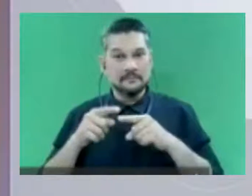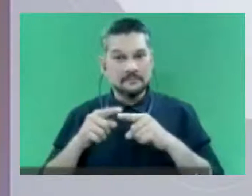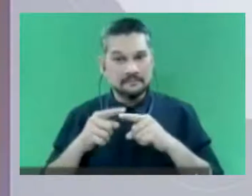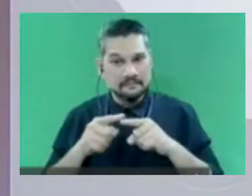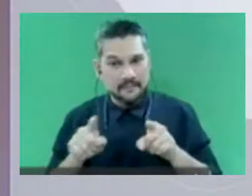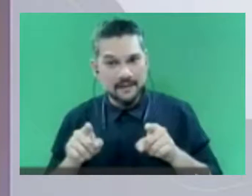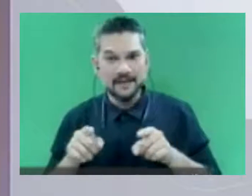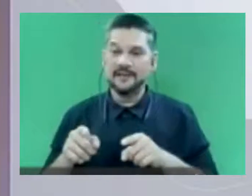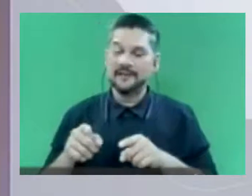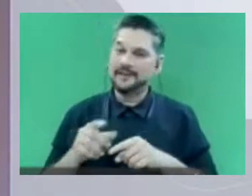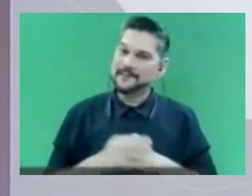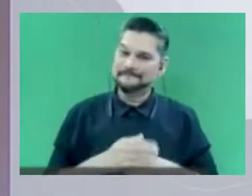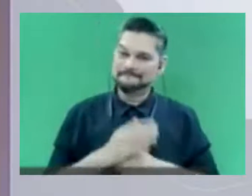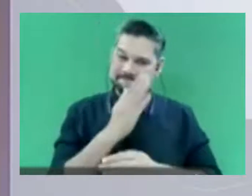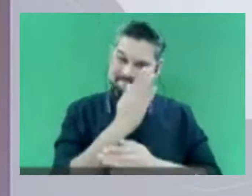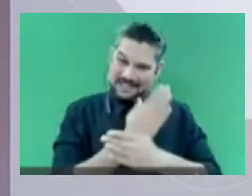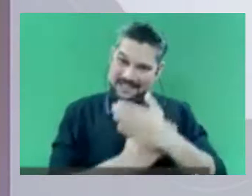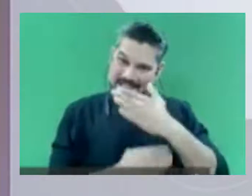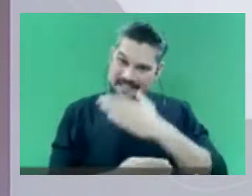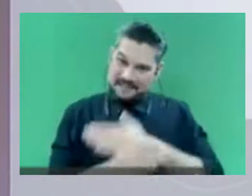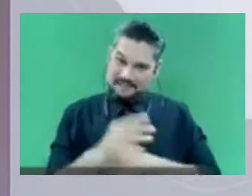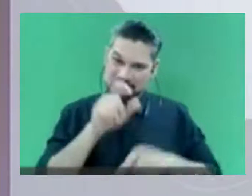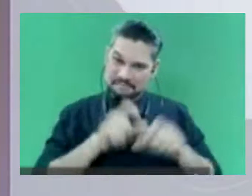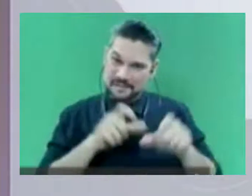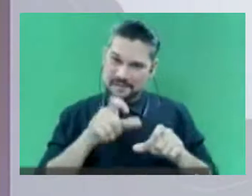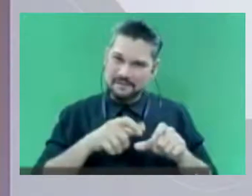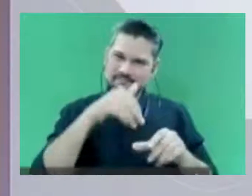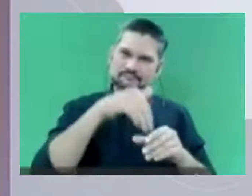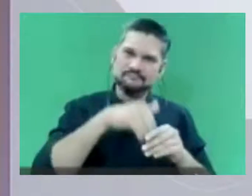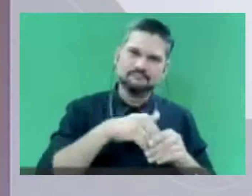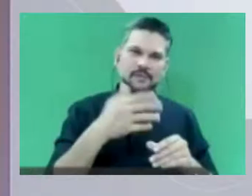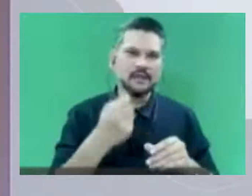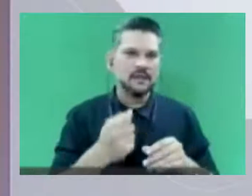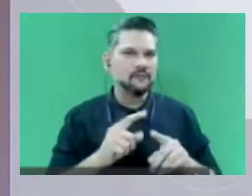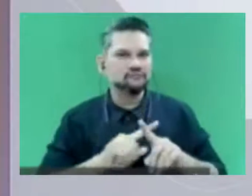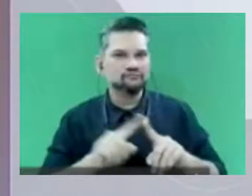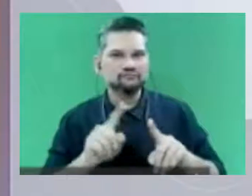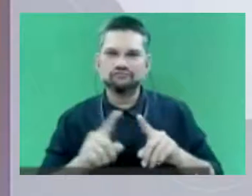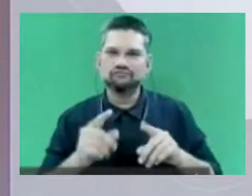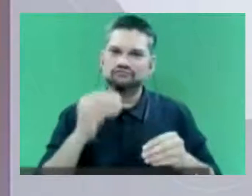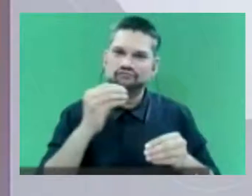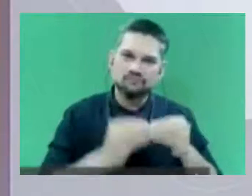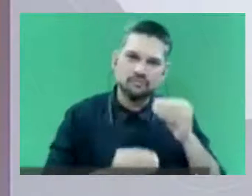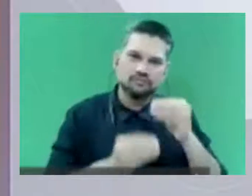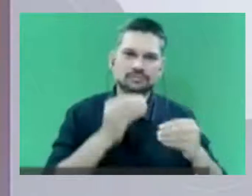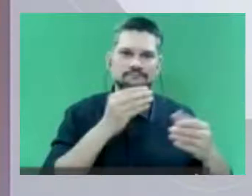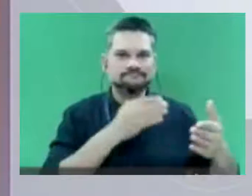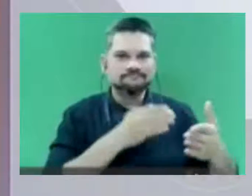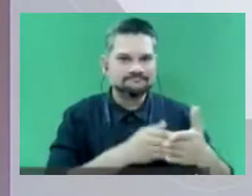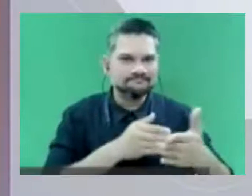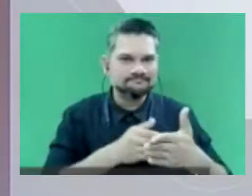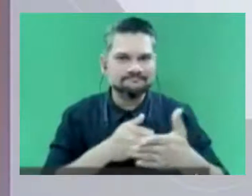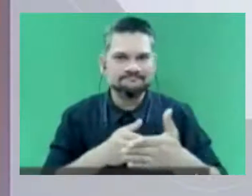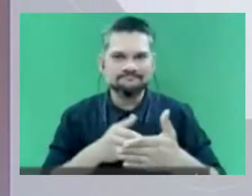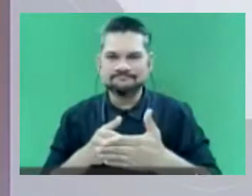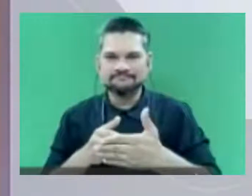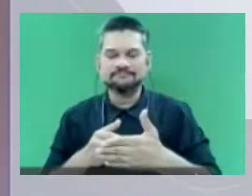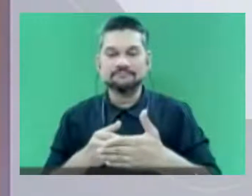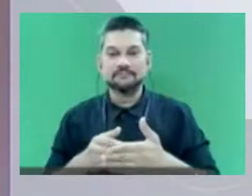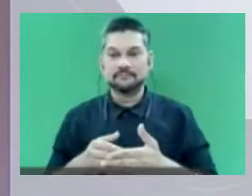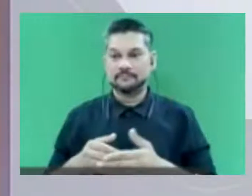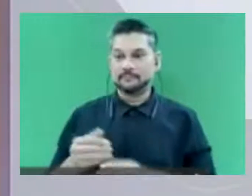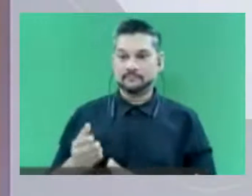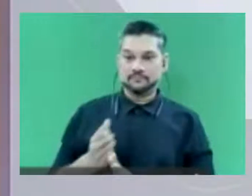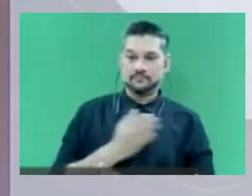persons with disabilities who are already going through so much challenges, I have to say the multi-stakeholder committee,